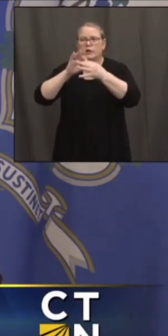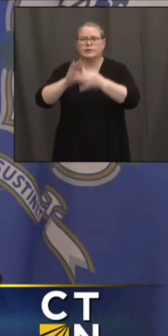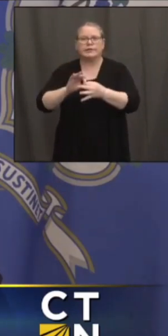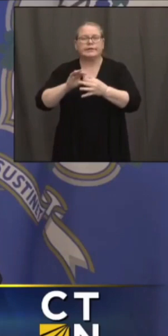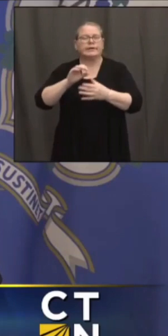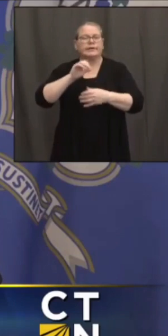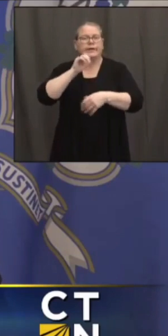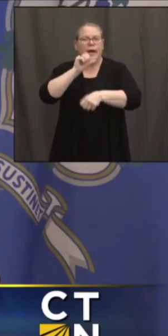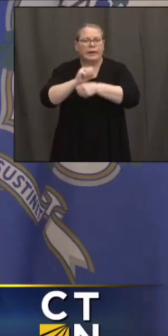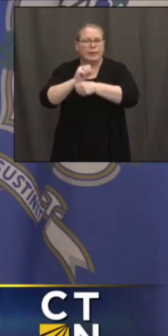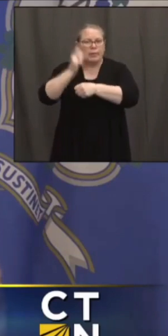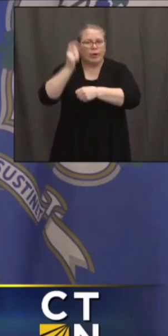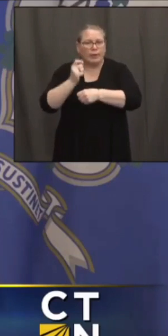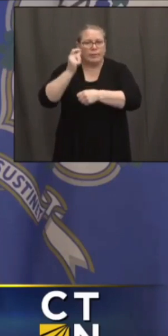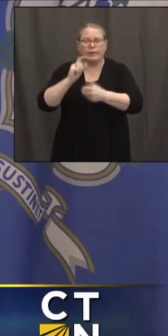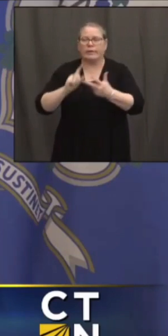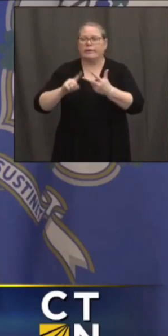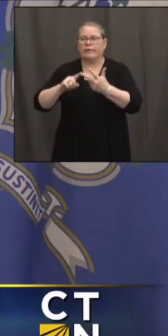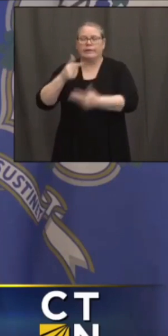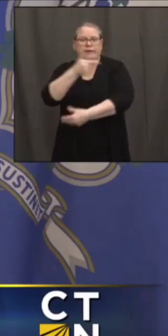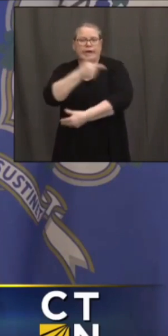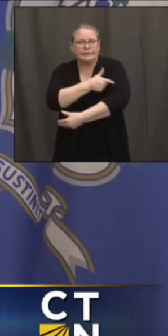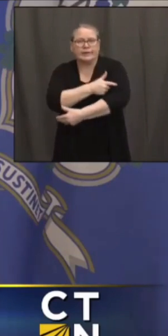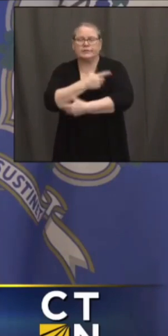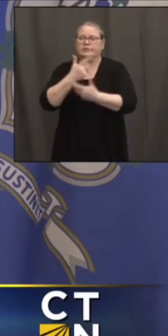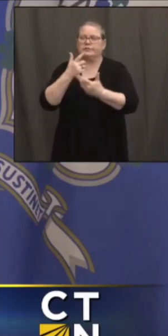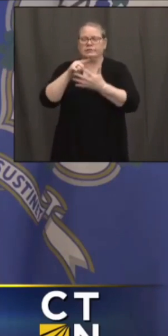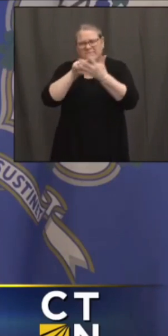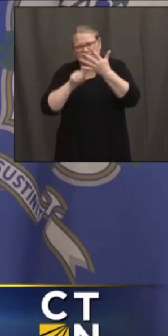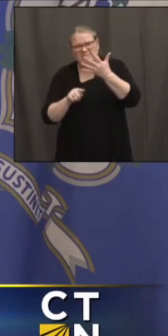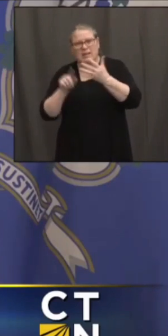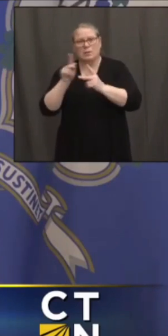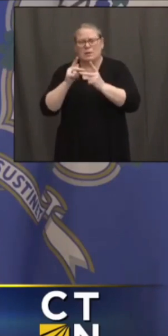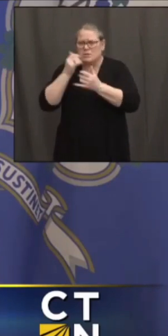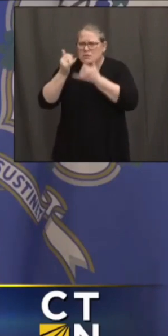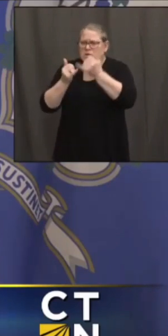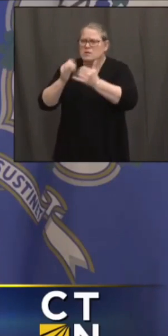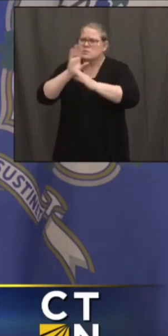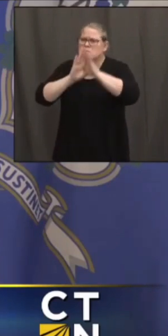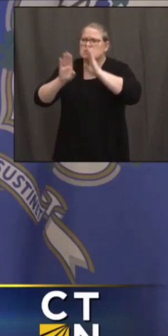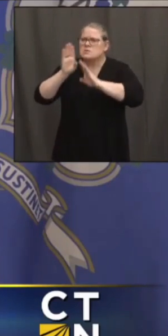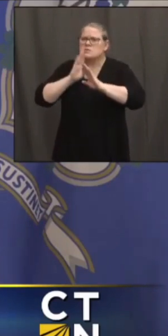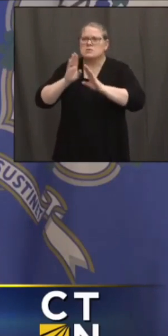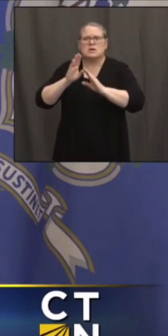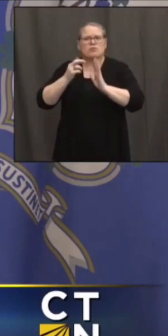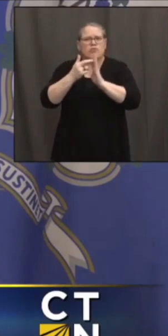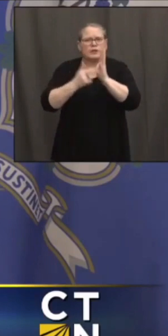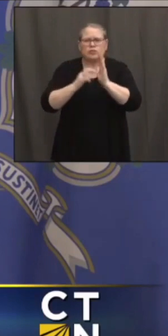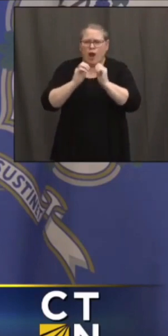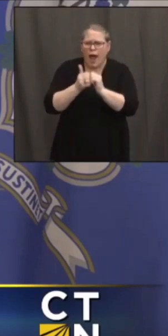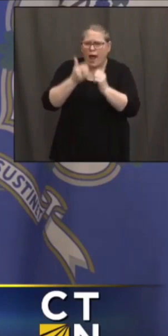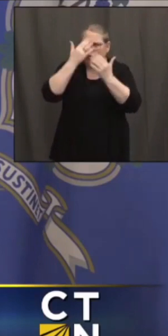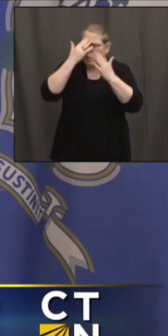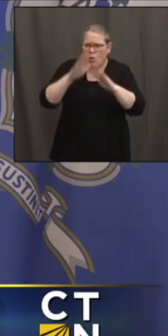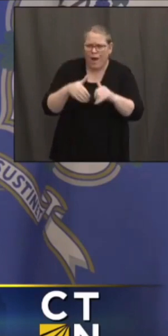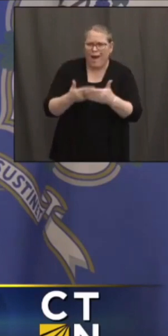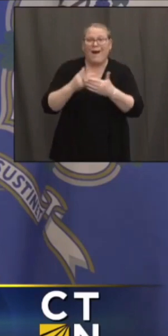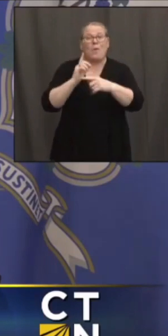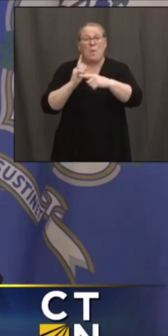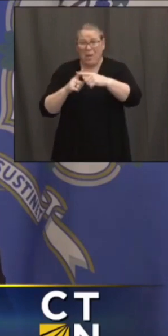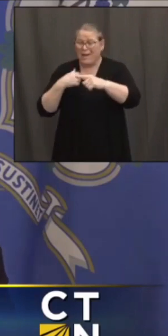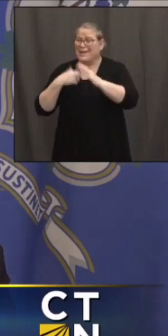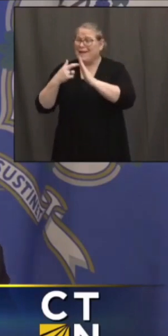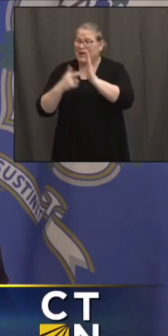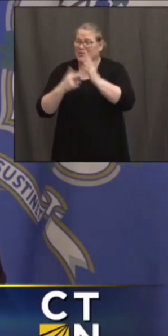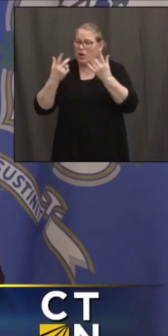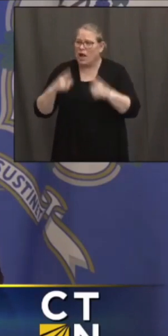related to vaccinations and the frustration, not that maybe they don't know how to register, but if they even get registered, there's not enough vaccines for them